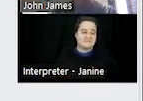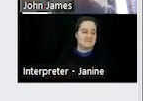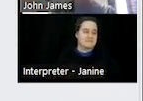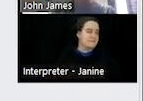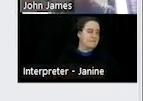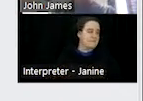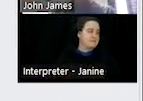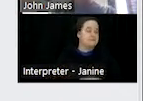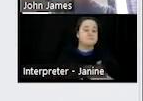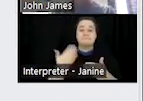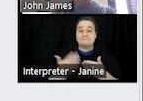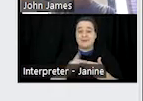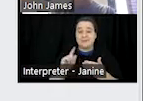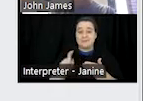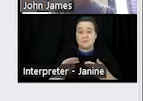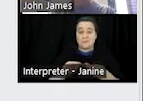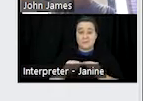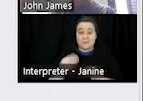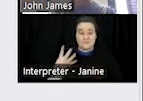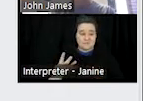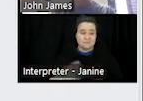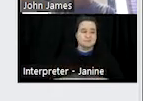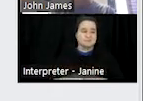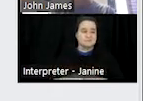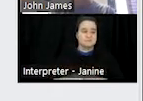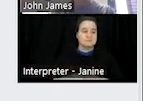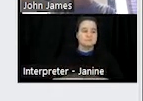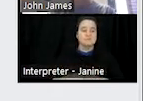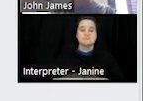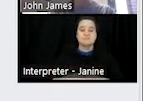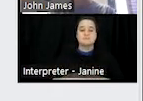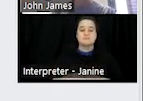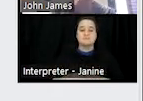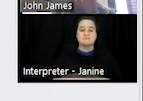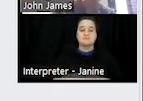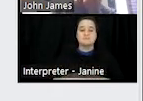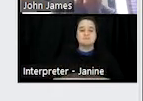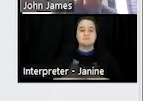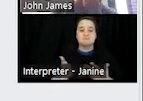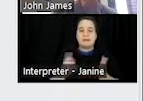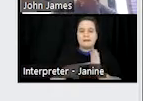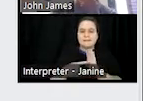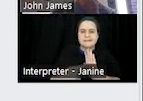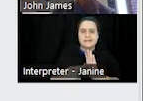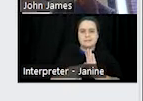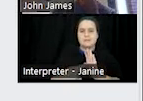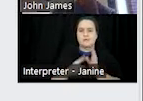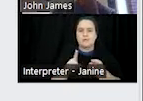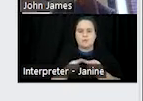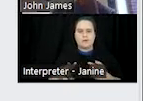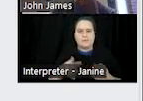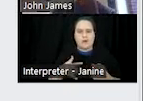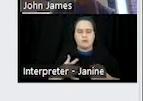Our next question, number four, is give an example of what made you feel welcome at